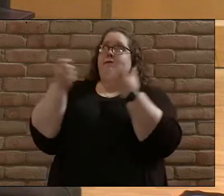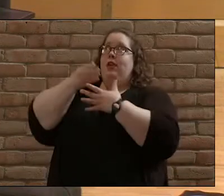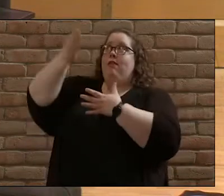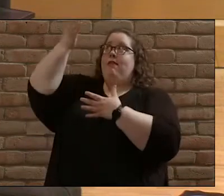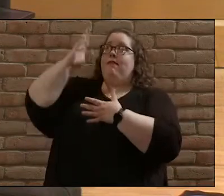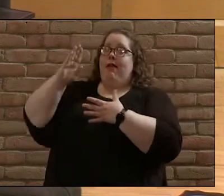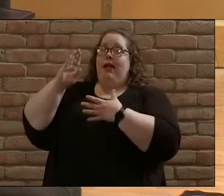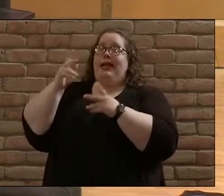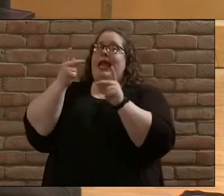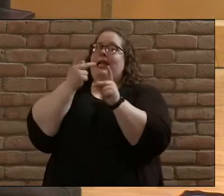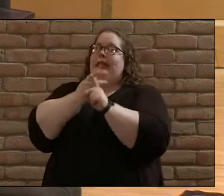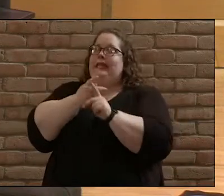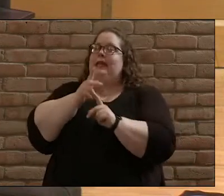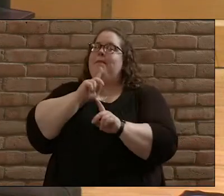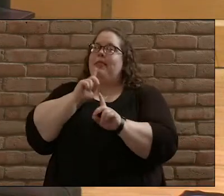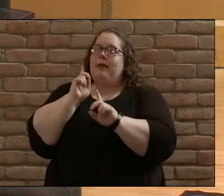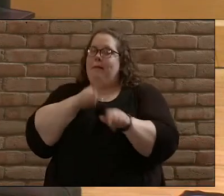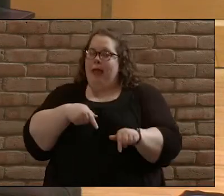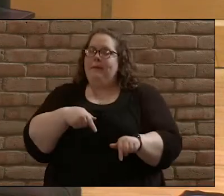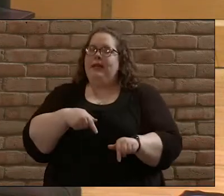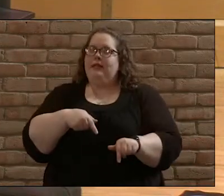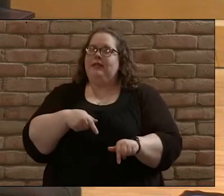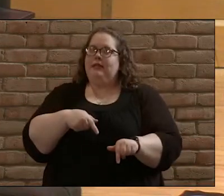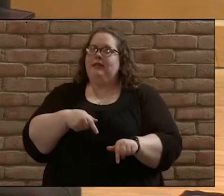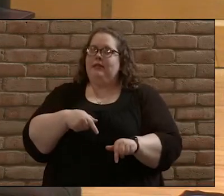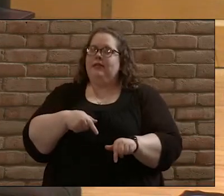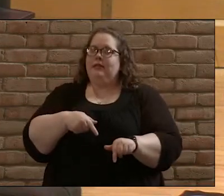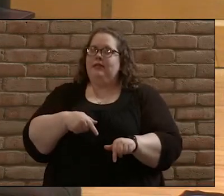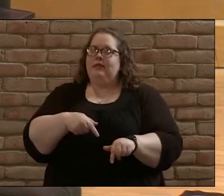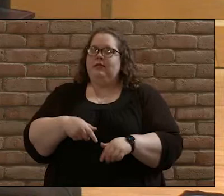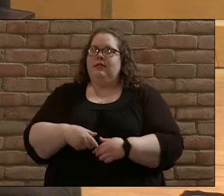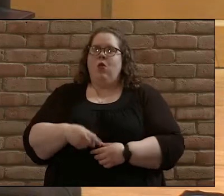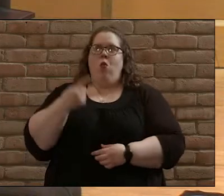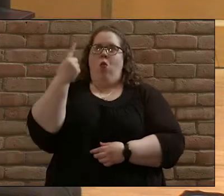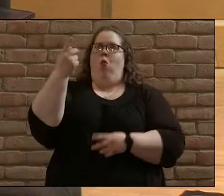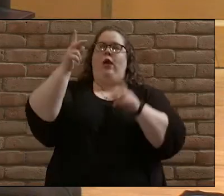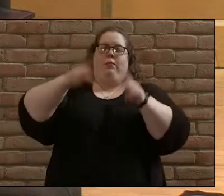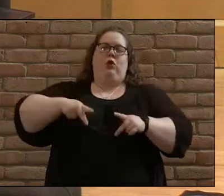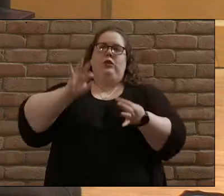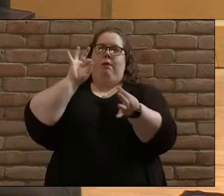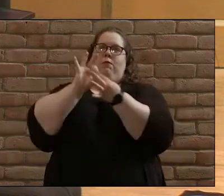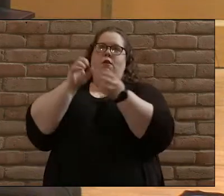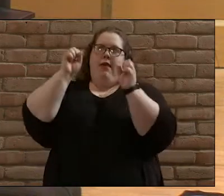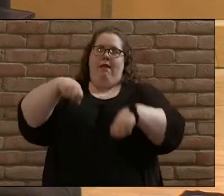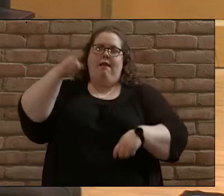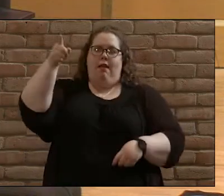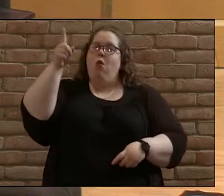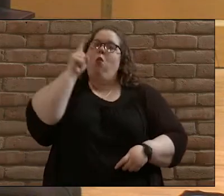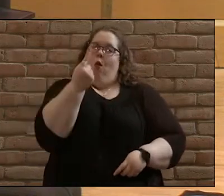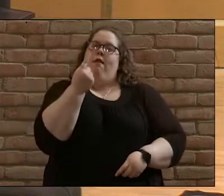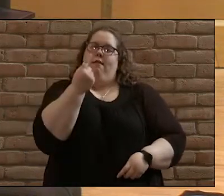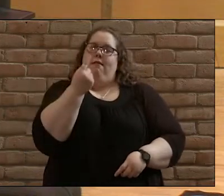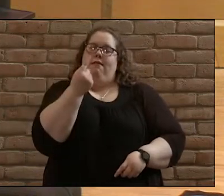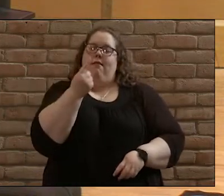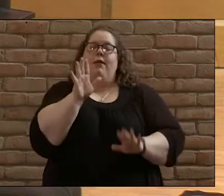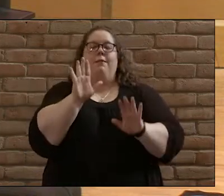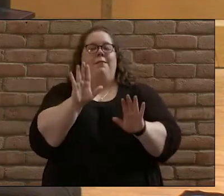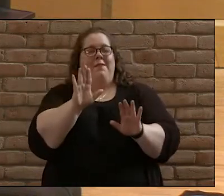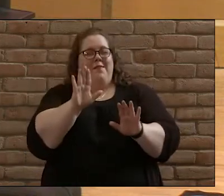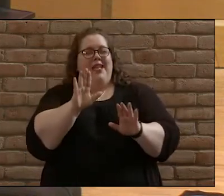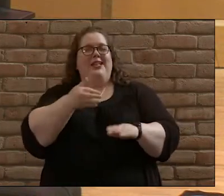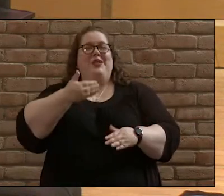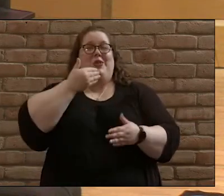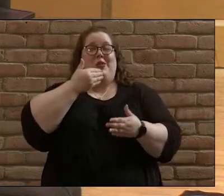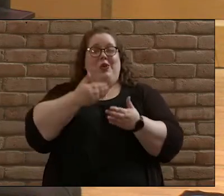required. He is the only one who is able to do it perfectly. But the good news of the